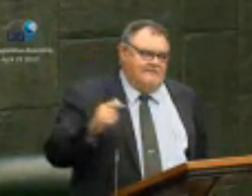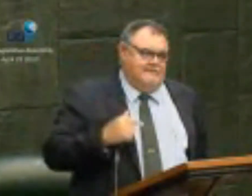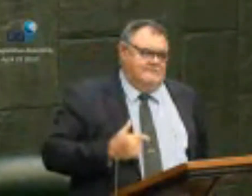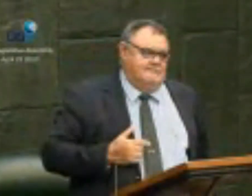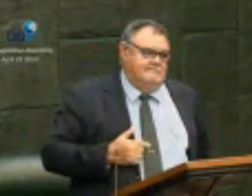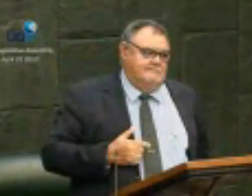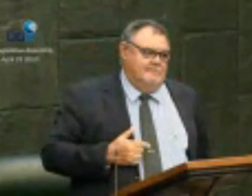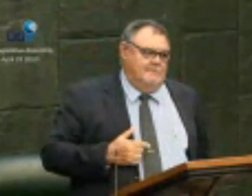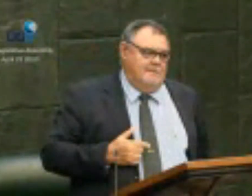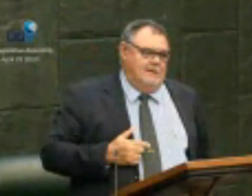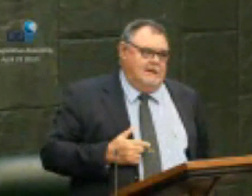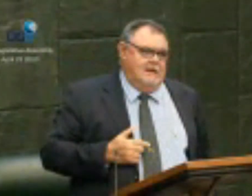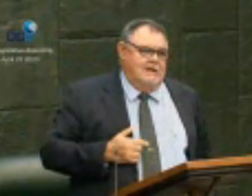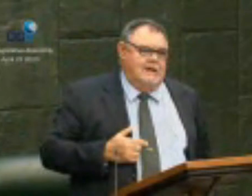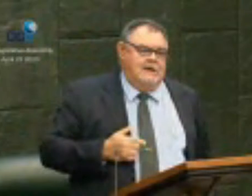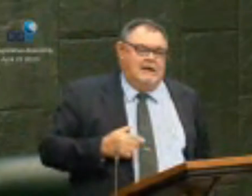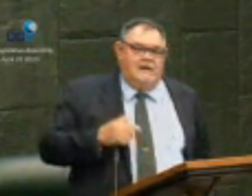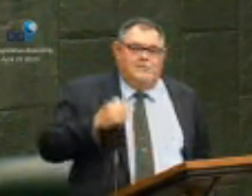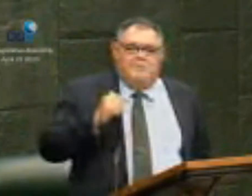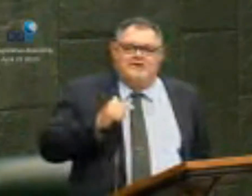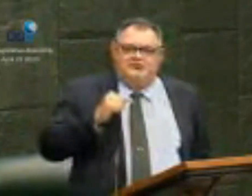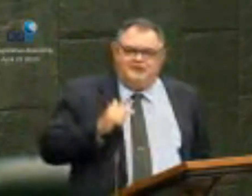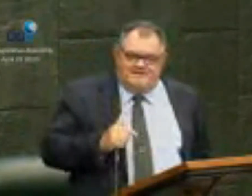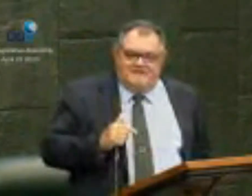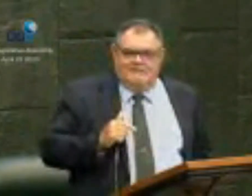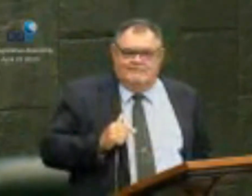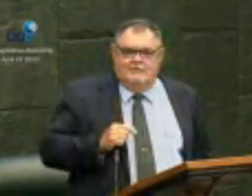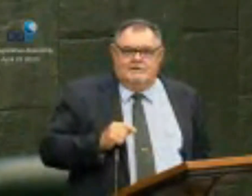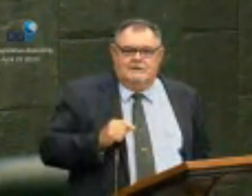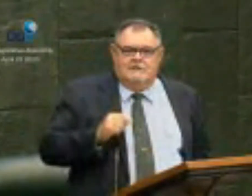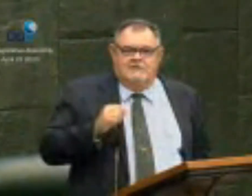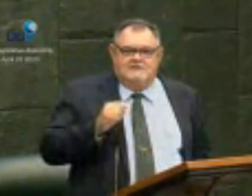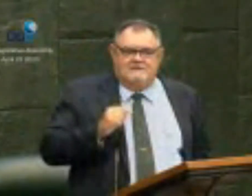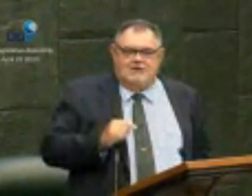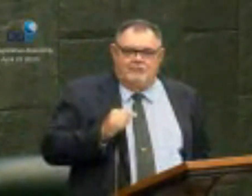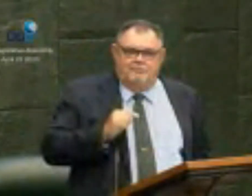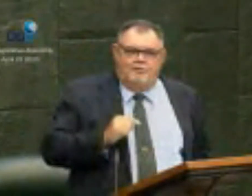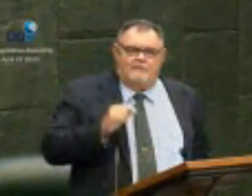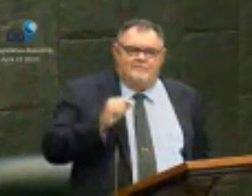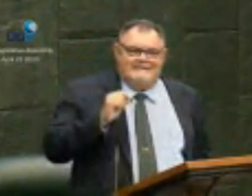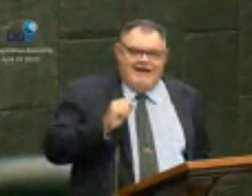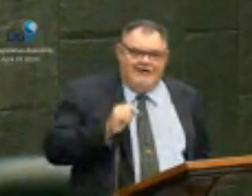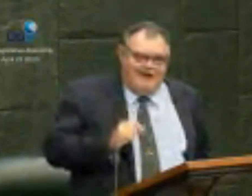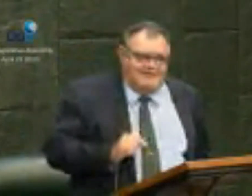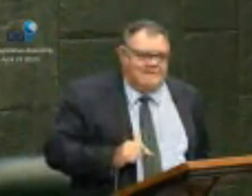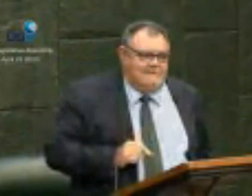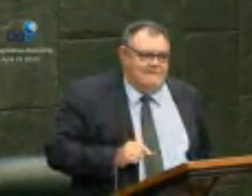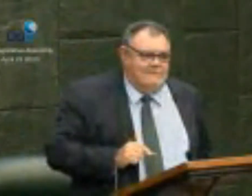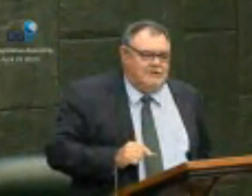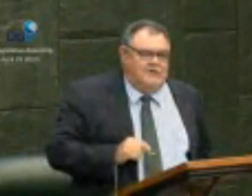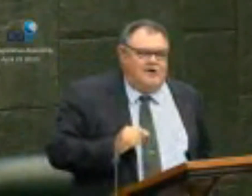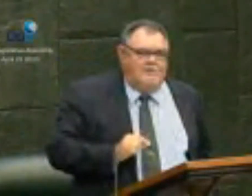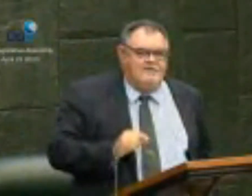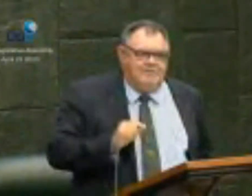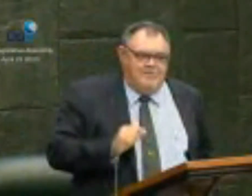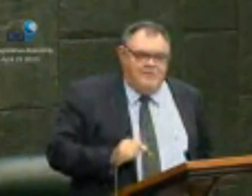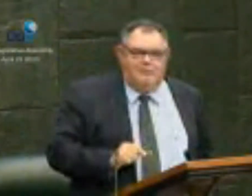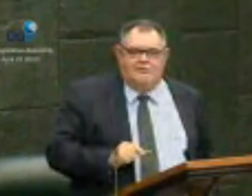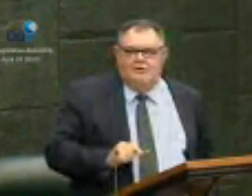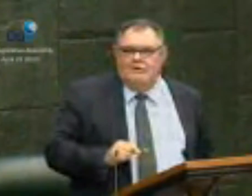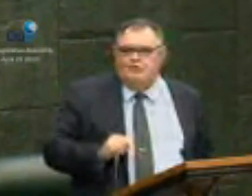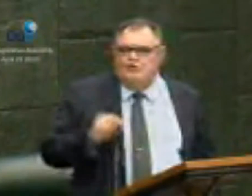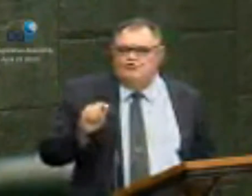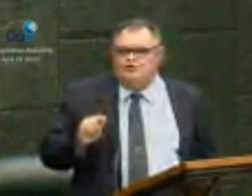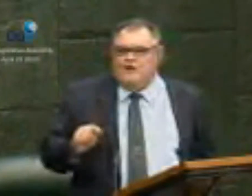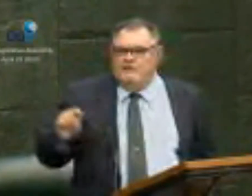be interesting to see a report from the director of how many people who drew down money have